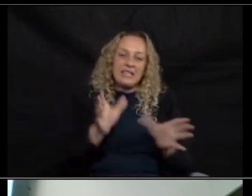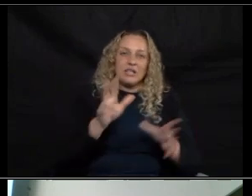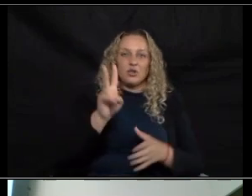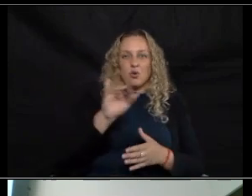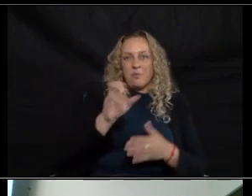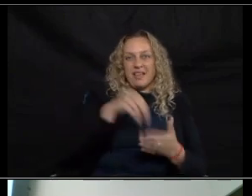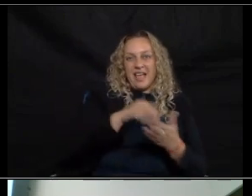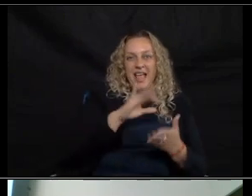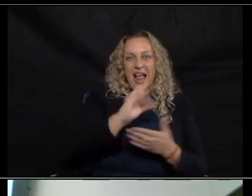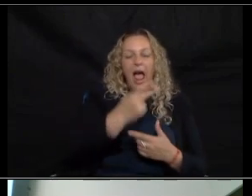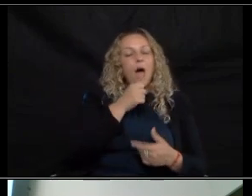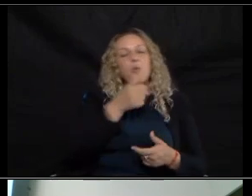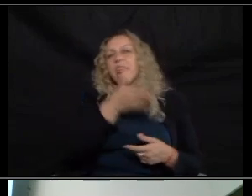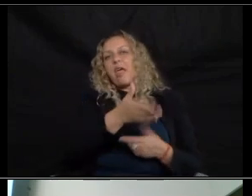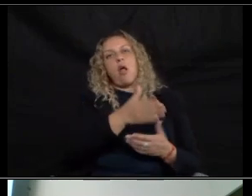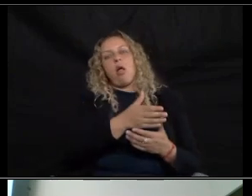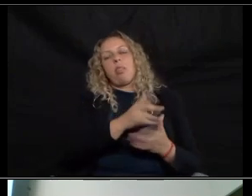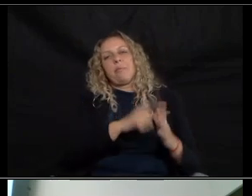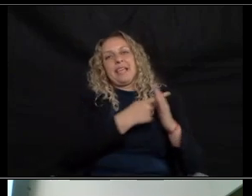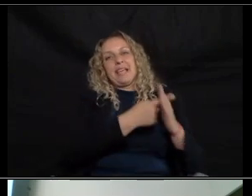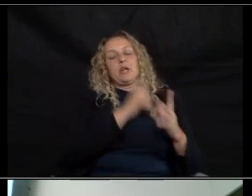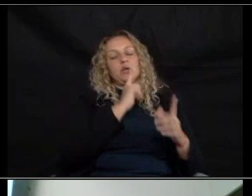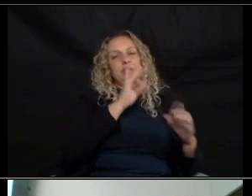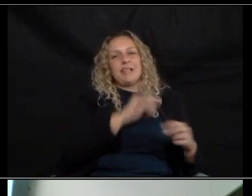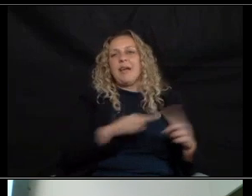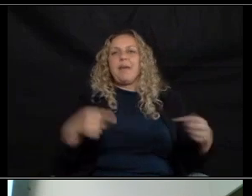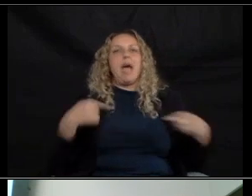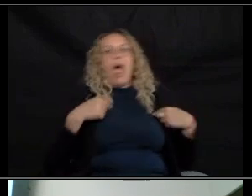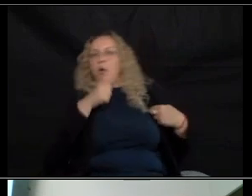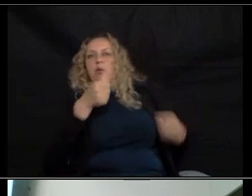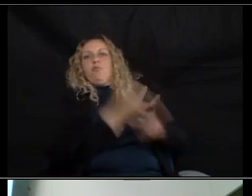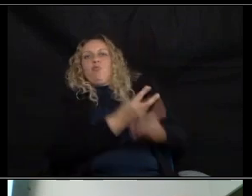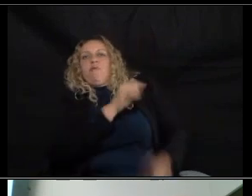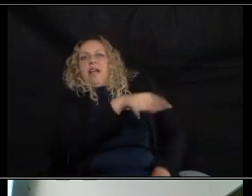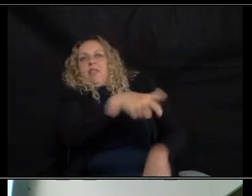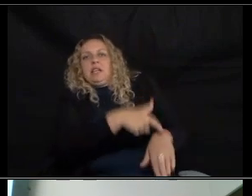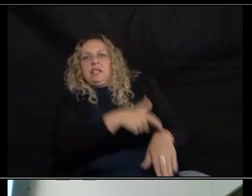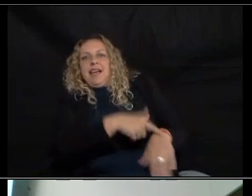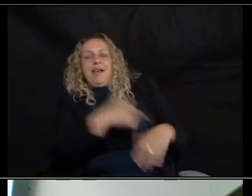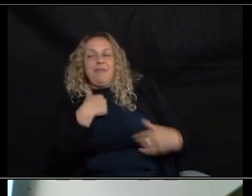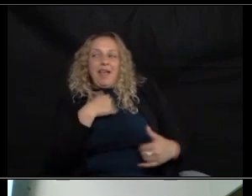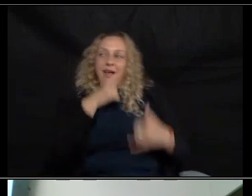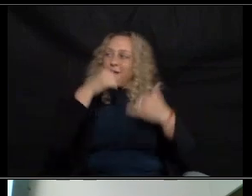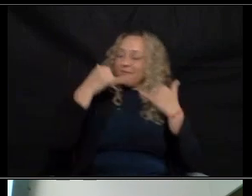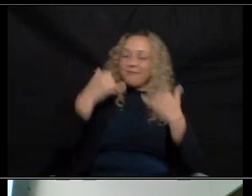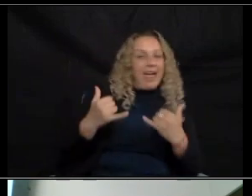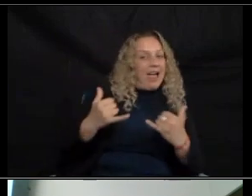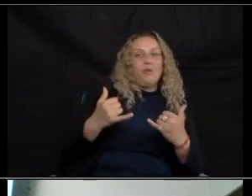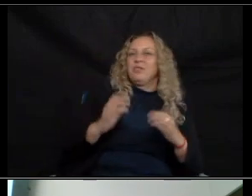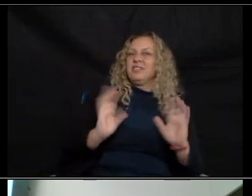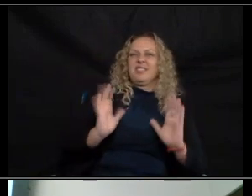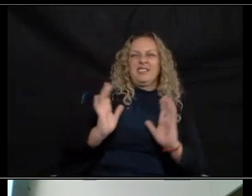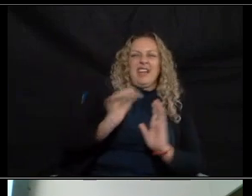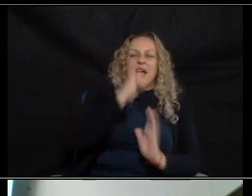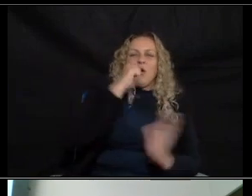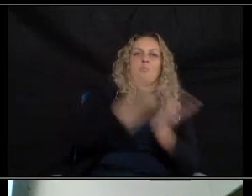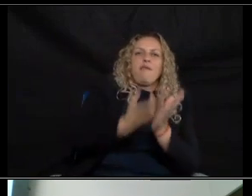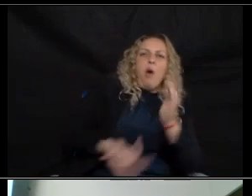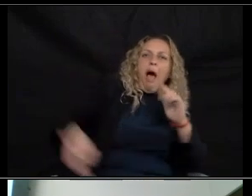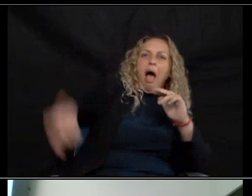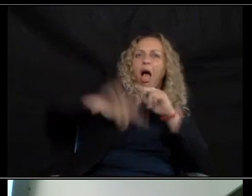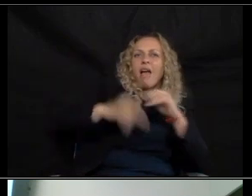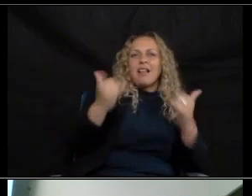Now, I wasn't there in the beginning, but you know, I wouldn't have been okay with that then, and I'm certainly not okay with it now, or even adding more to